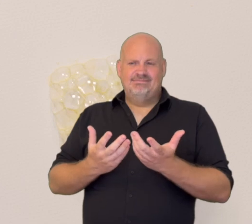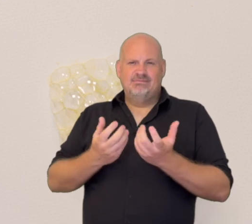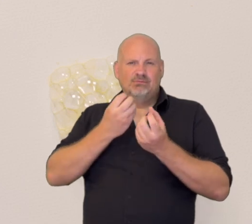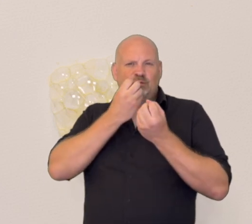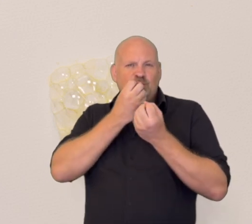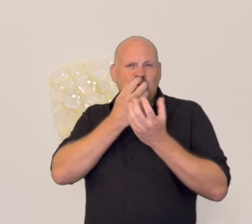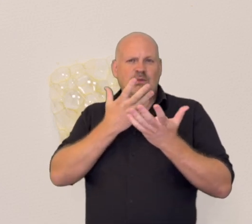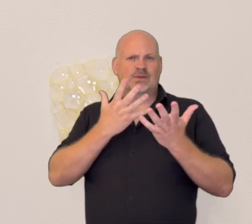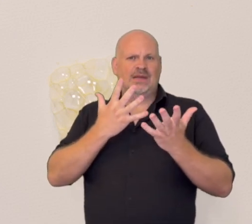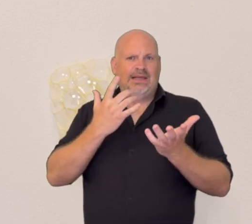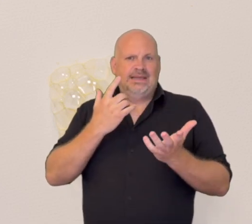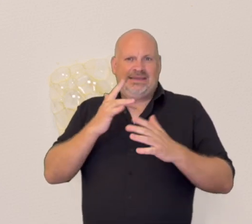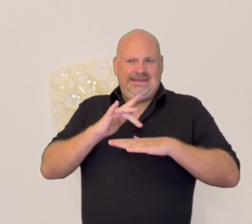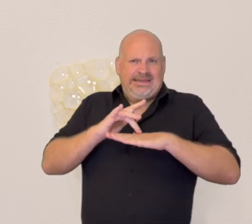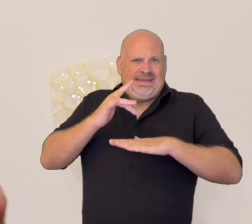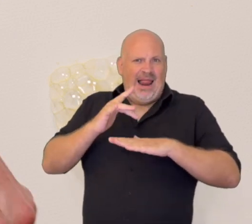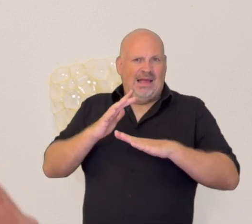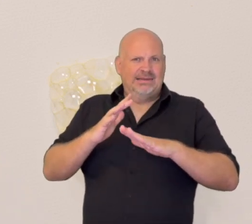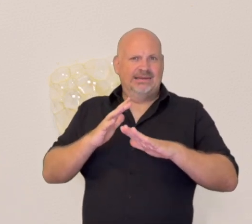beautiful, kind of delicate,